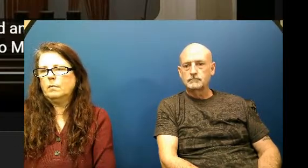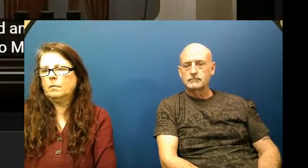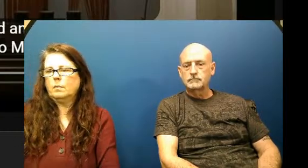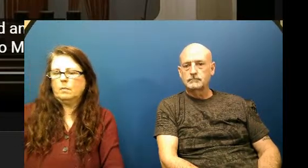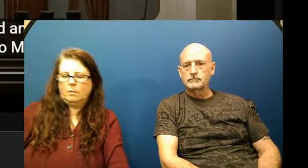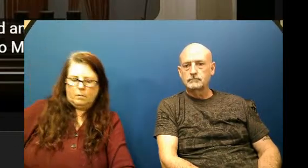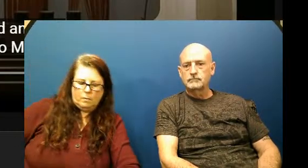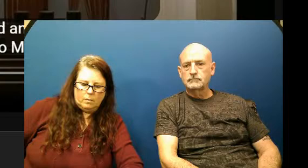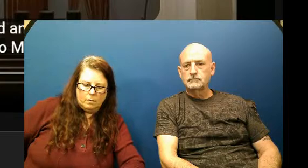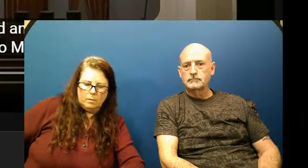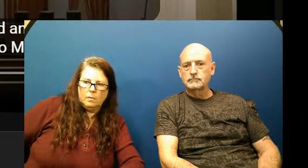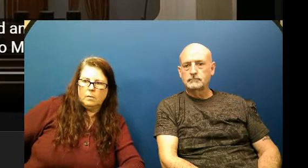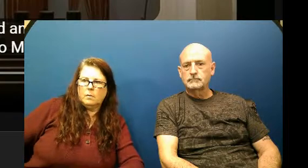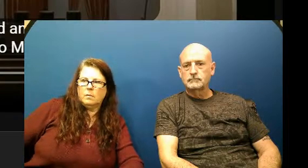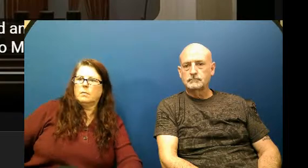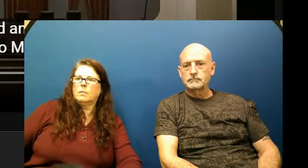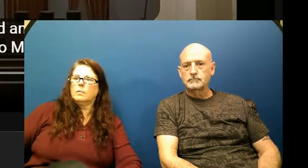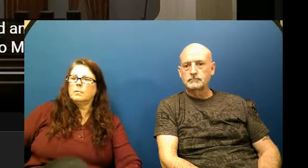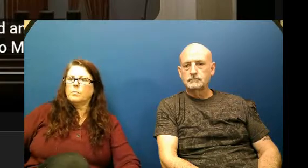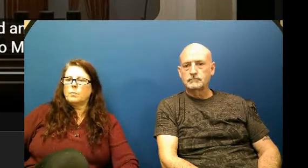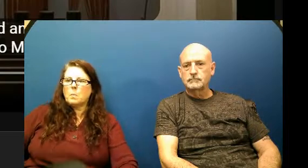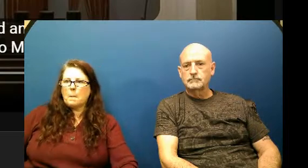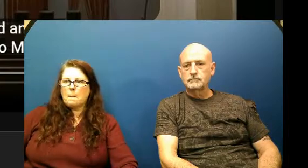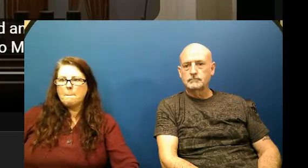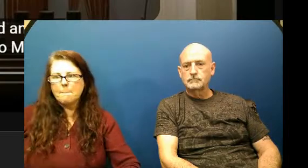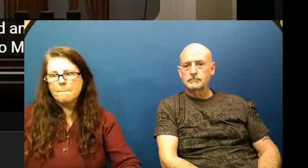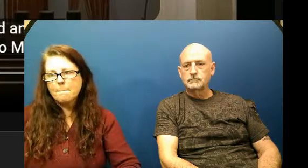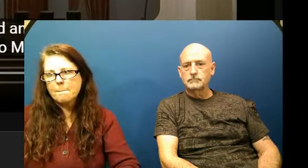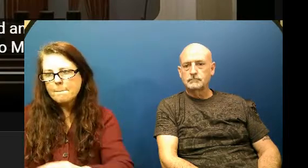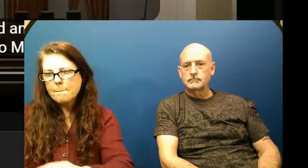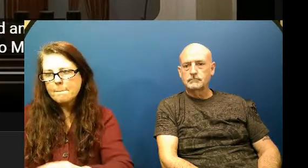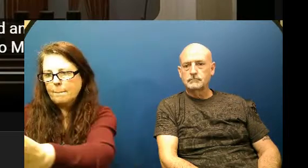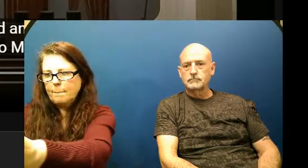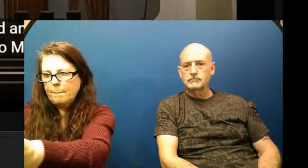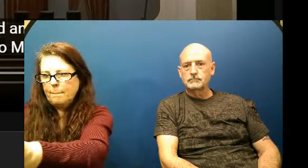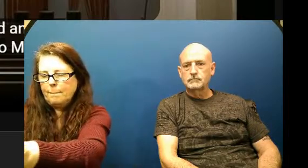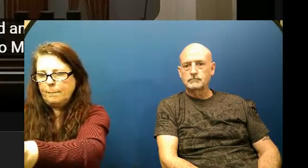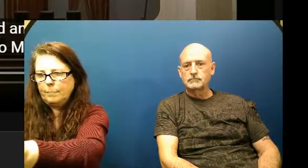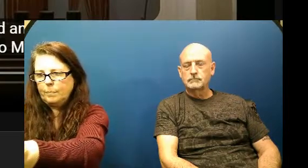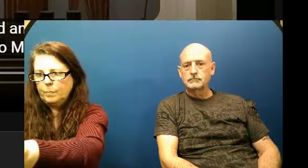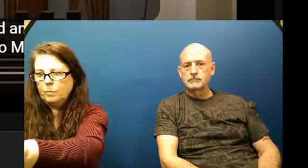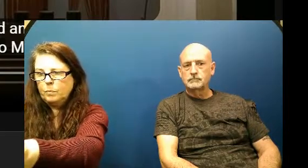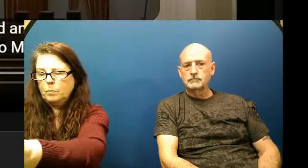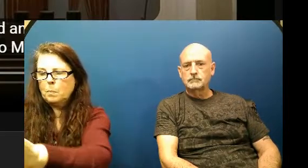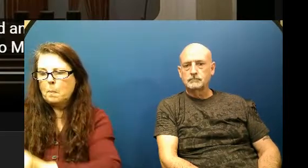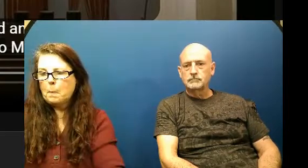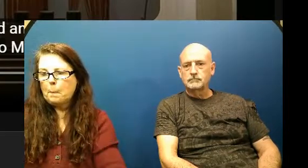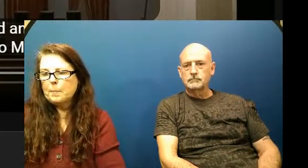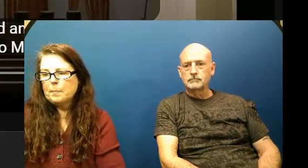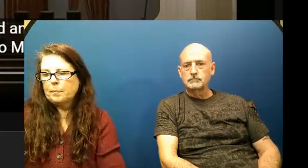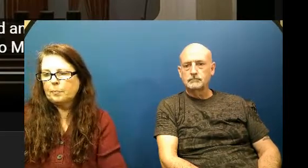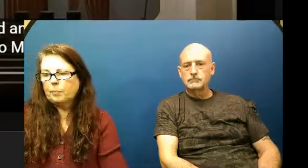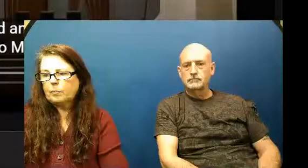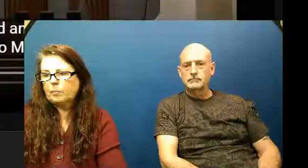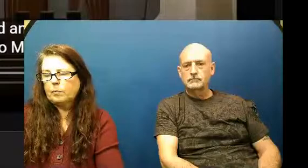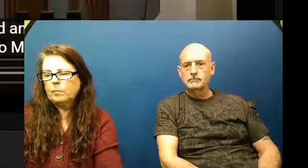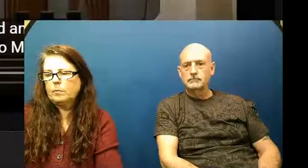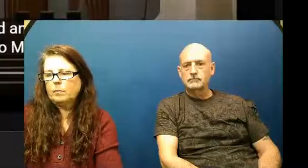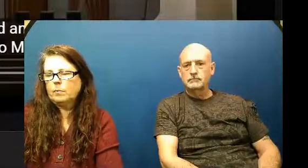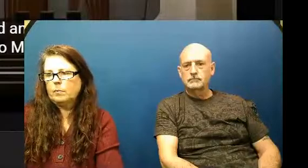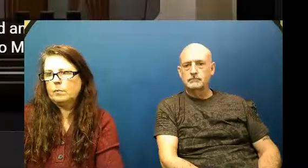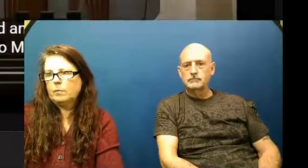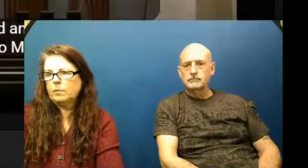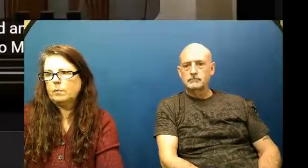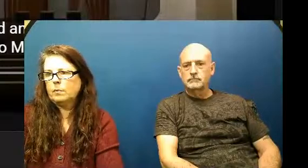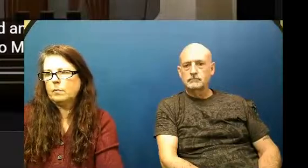Post to publish whatever they wanted on the front page of the Post. So China effectively has total control. I still don't think that